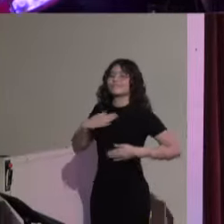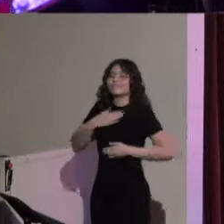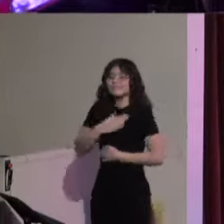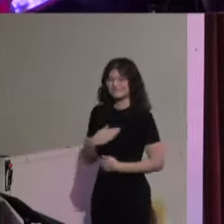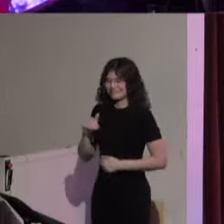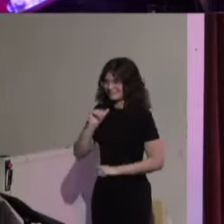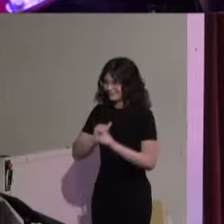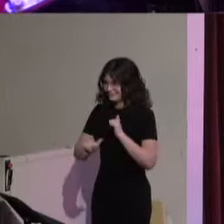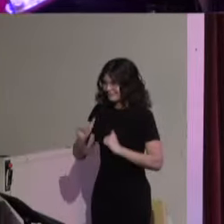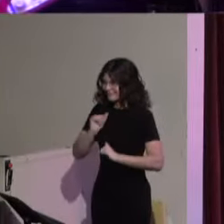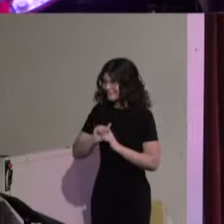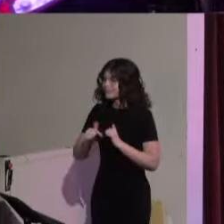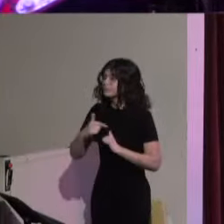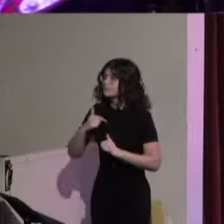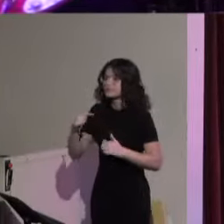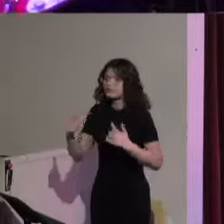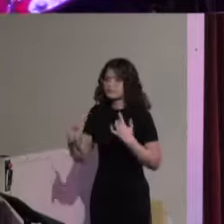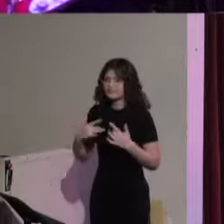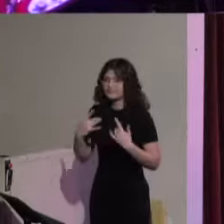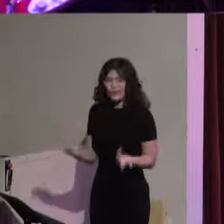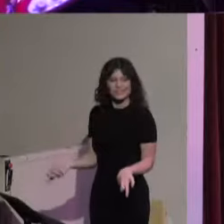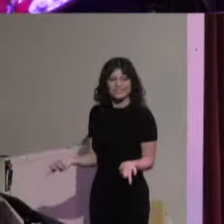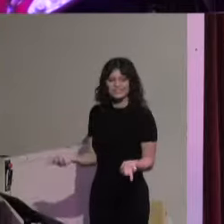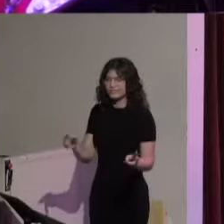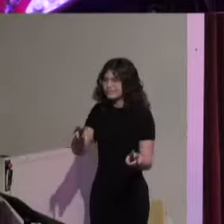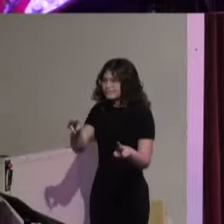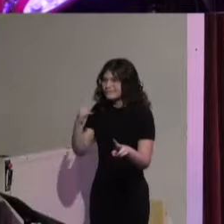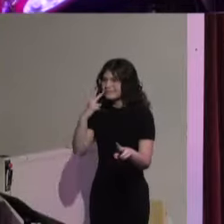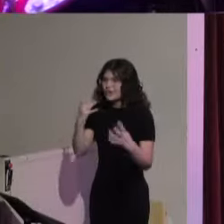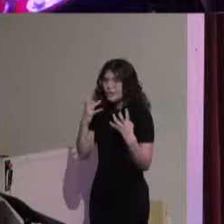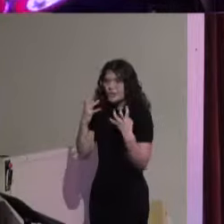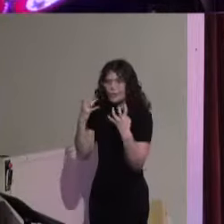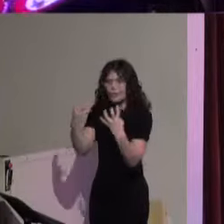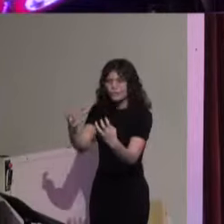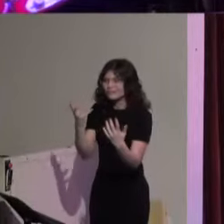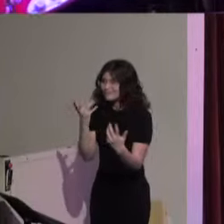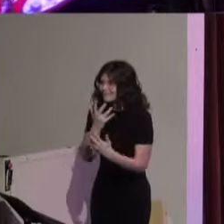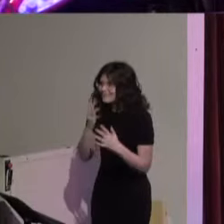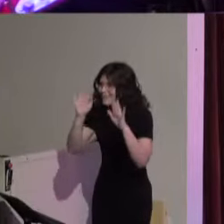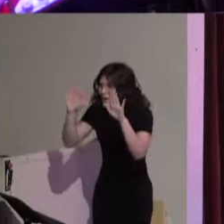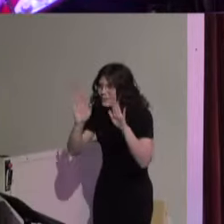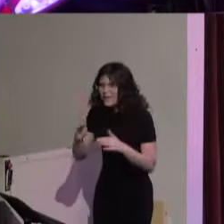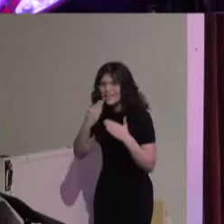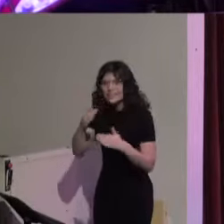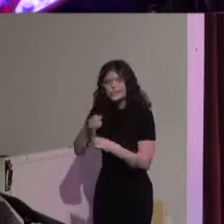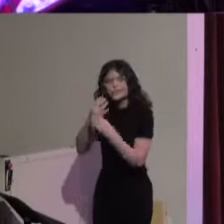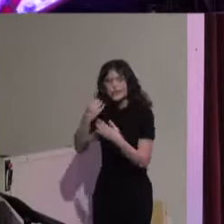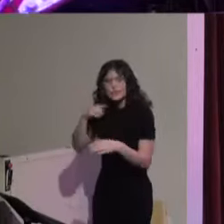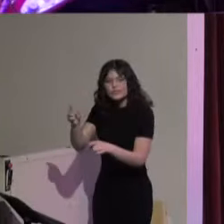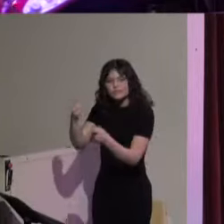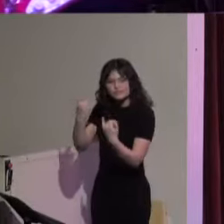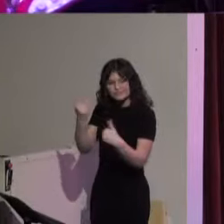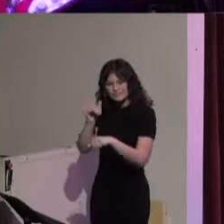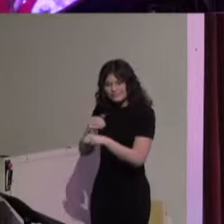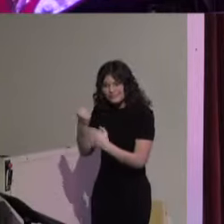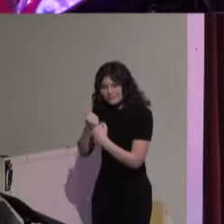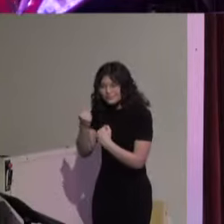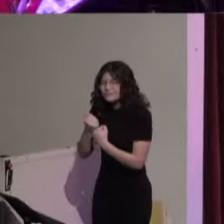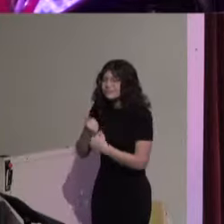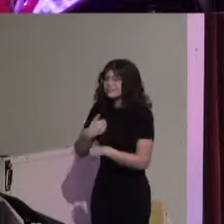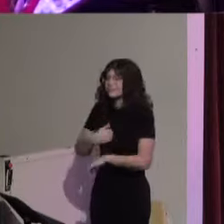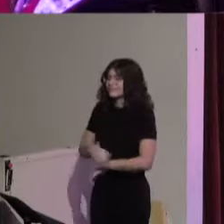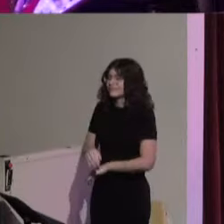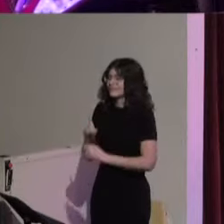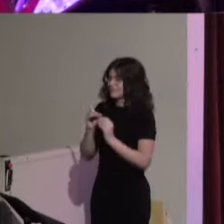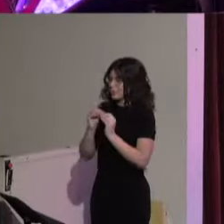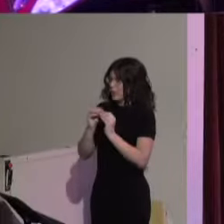performance. I'm so glad look at this attendance. This is really amazing. Thank you for all being here tonight. And I just have one more little pitch,